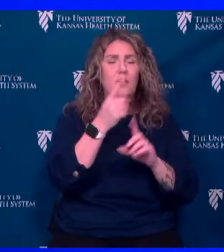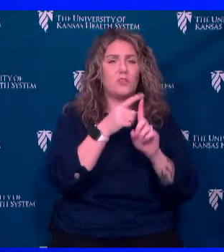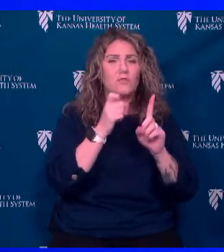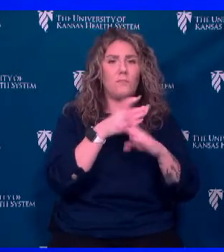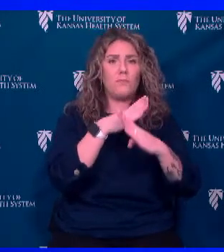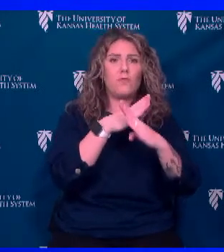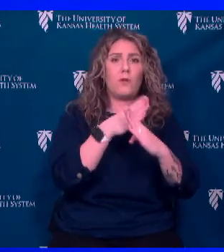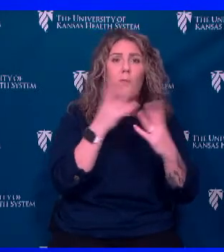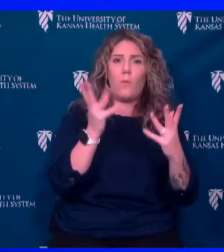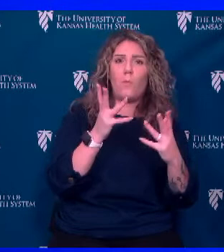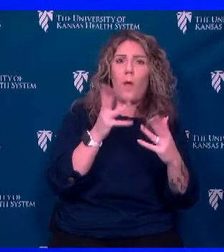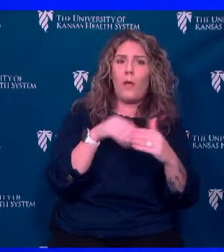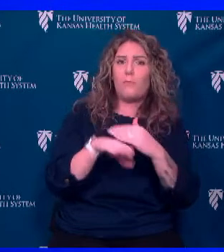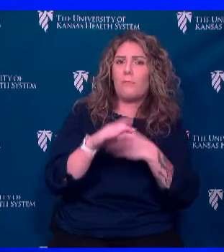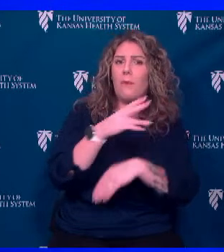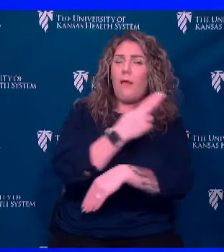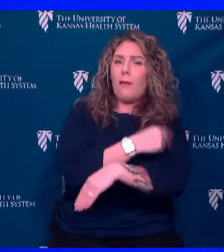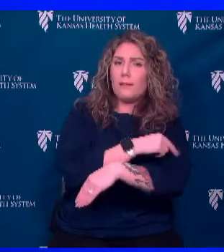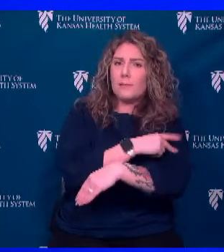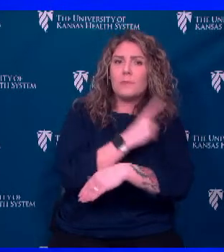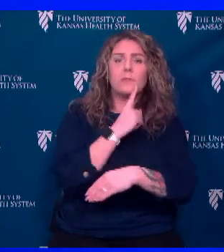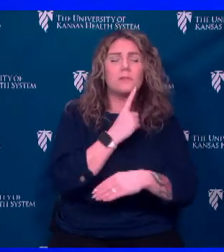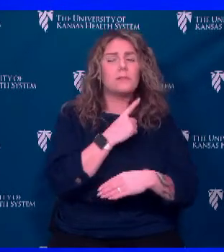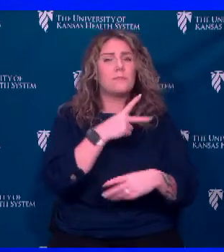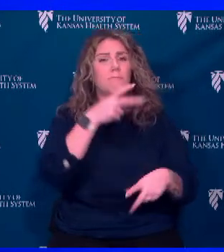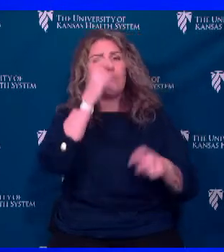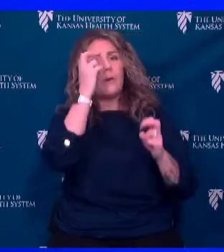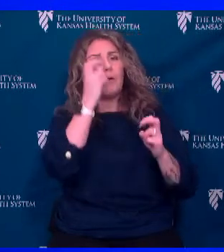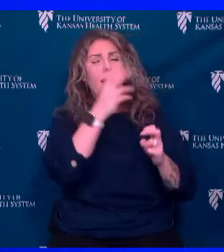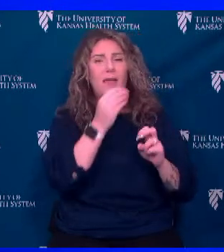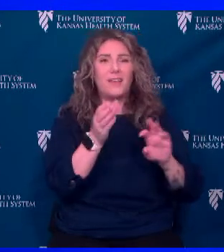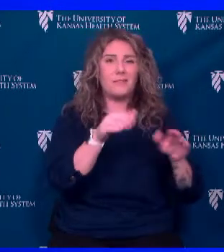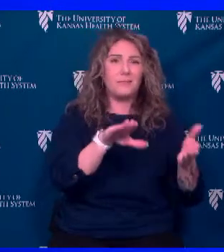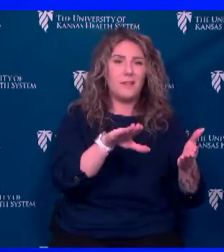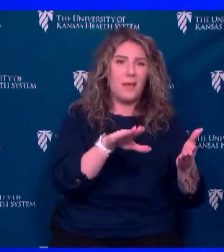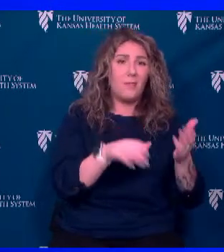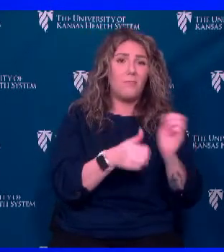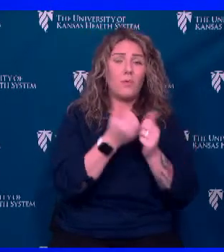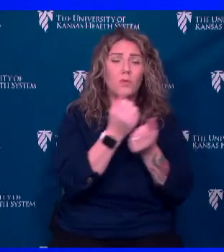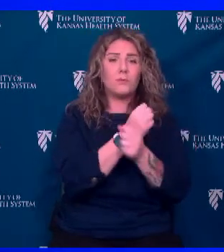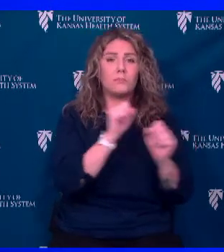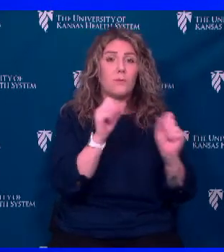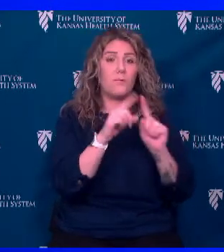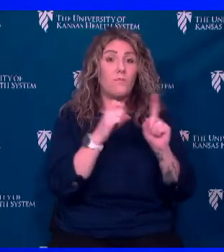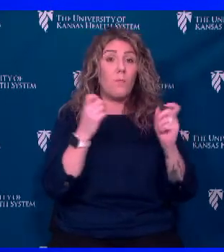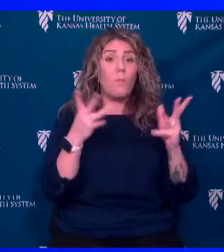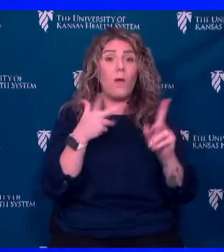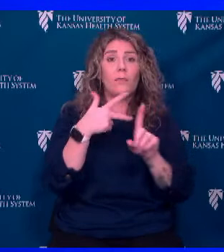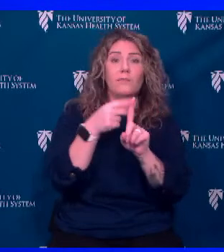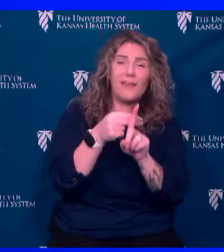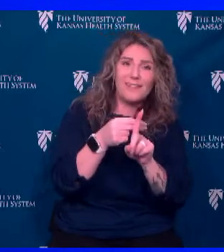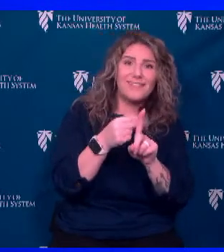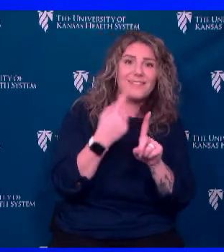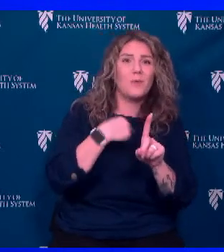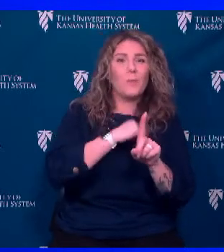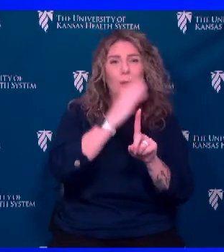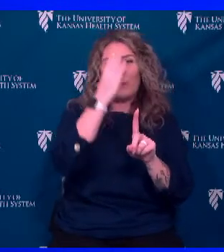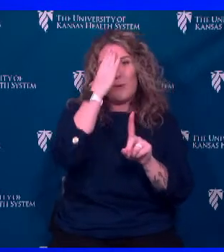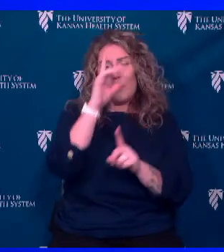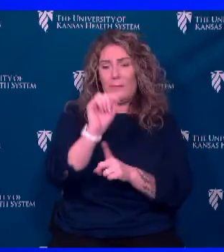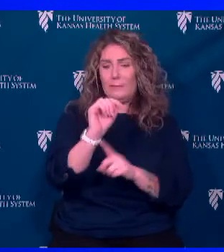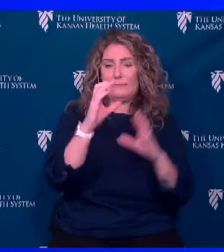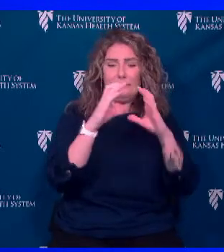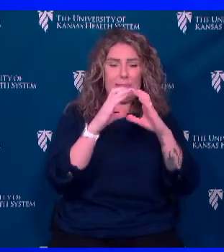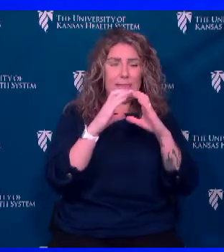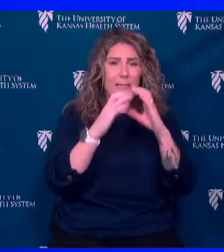hospitalization, severe disease, and death, which is most safely garnered by vaccination. We know that T-cell immunity, the vast